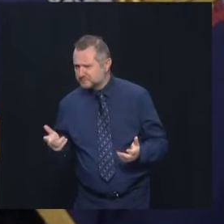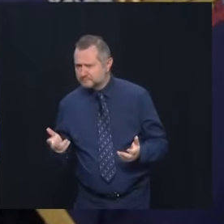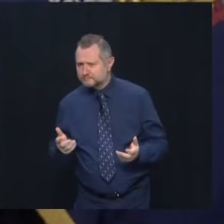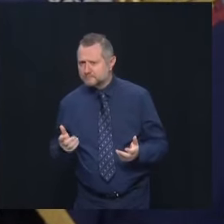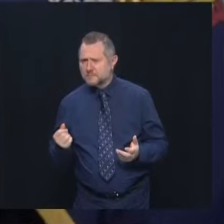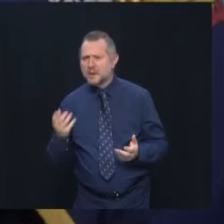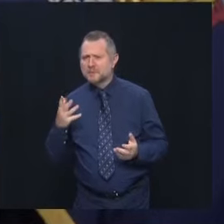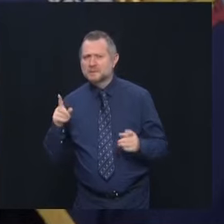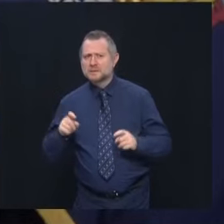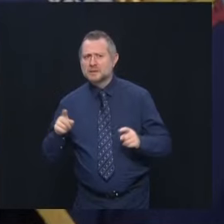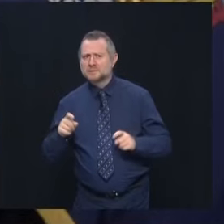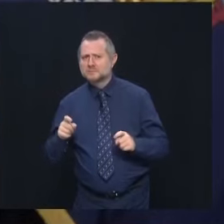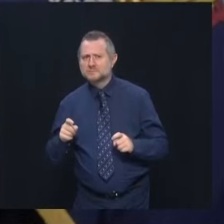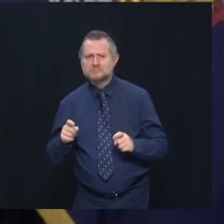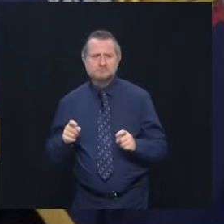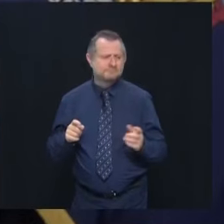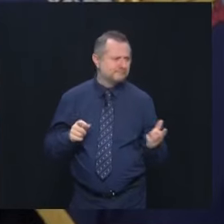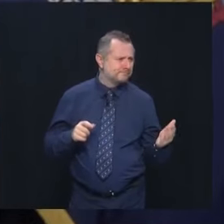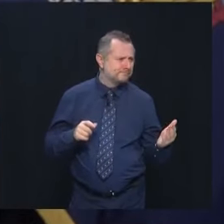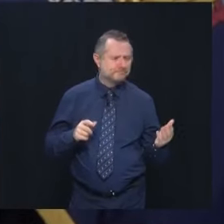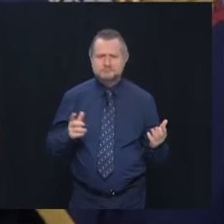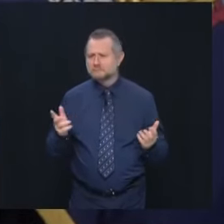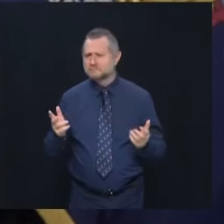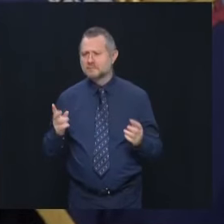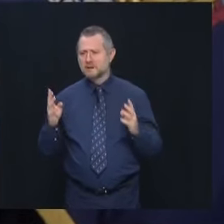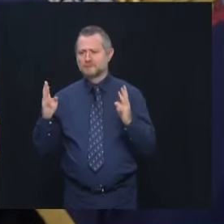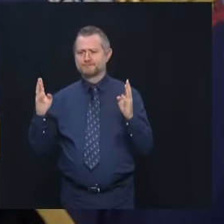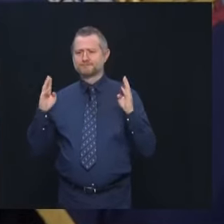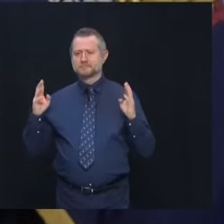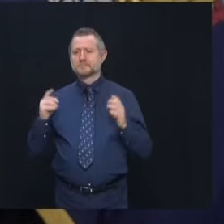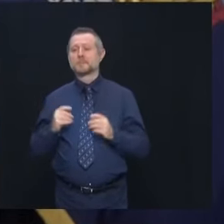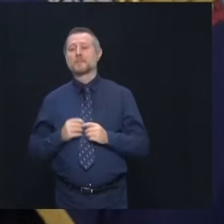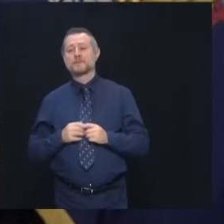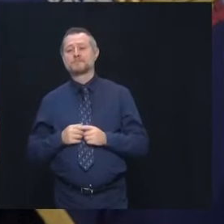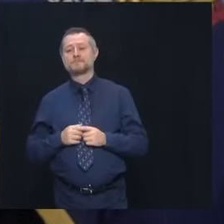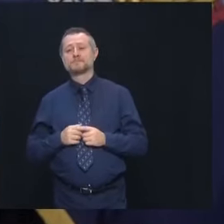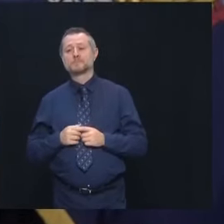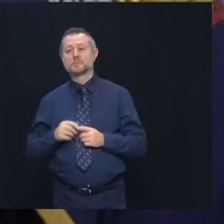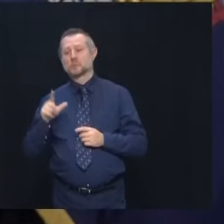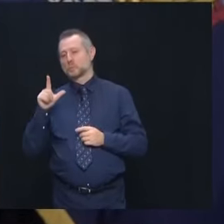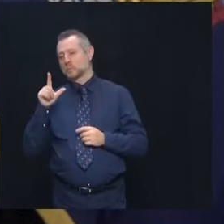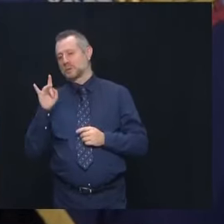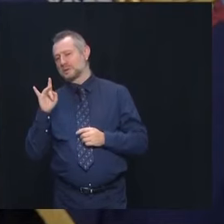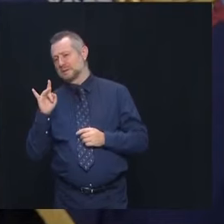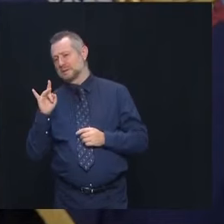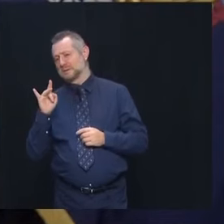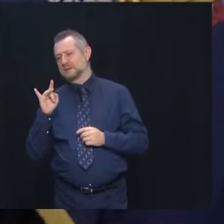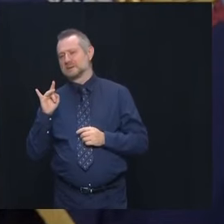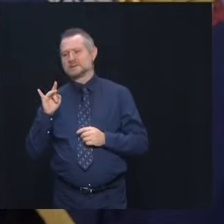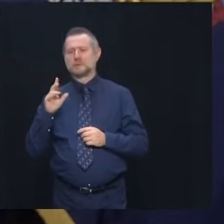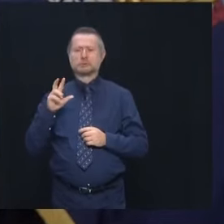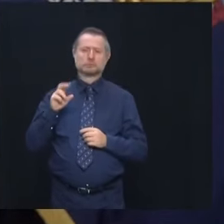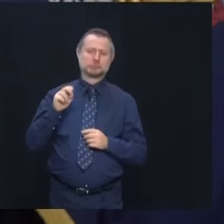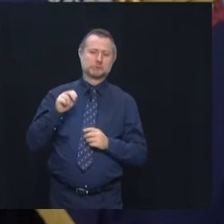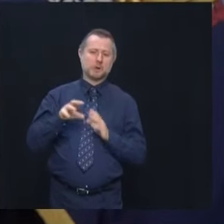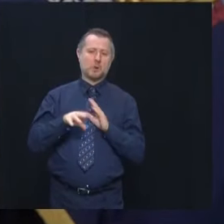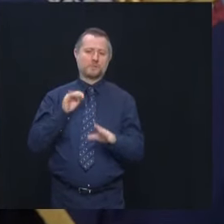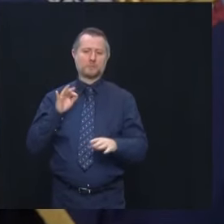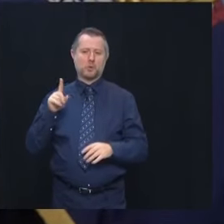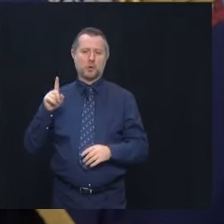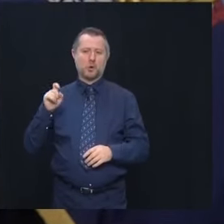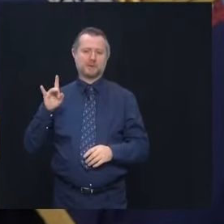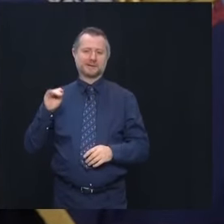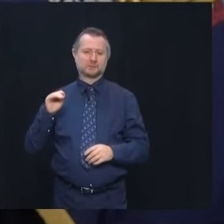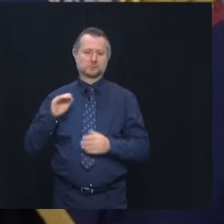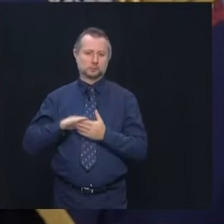tested? Probably 28. 28 or 30 of like 180 or something like that. Many